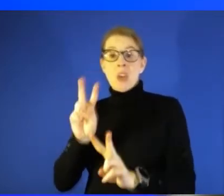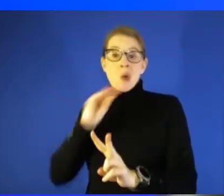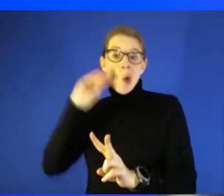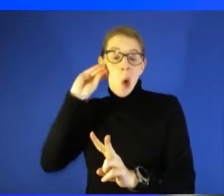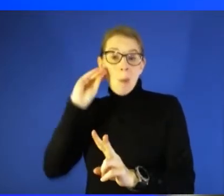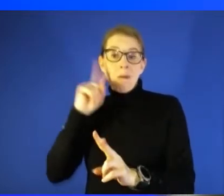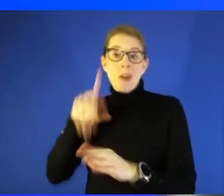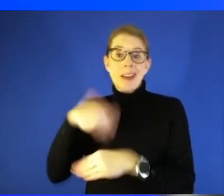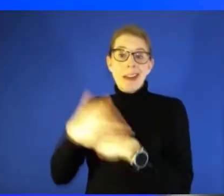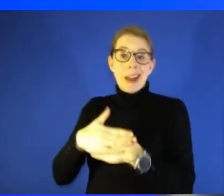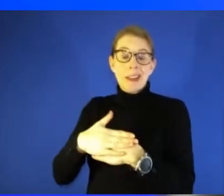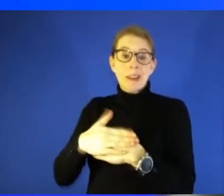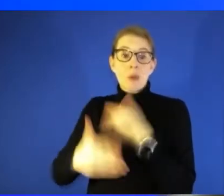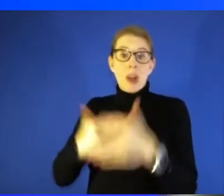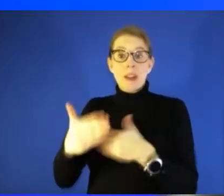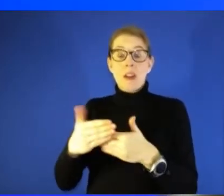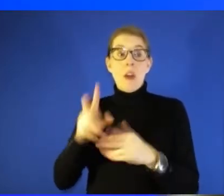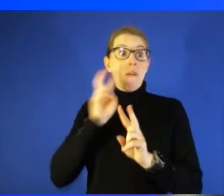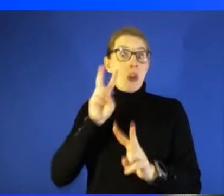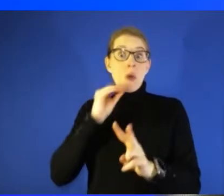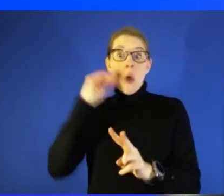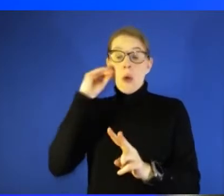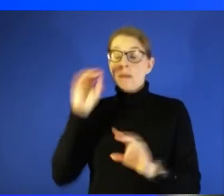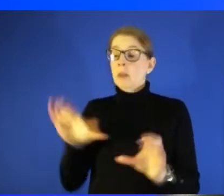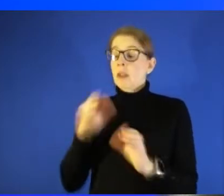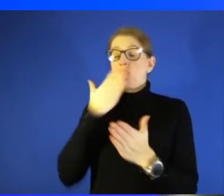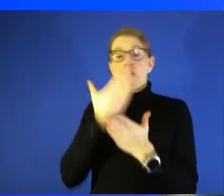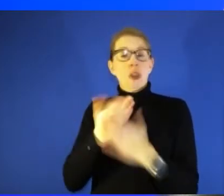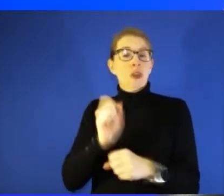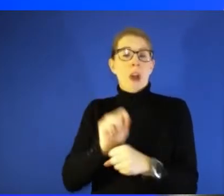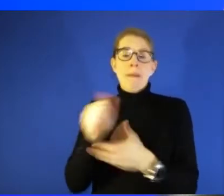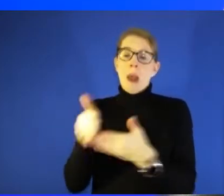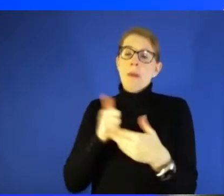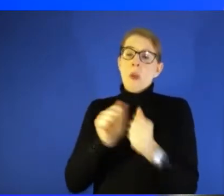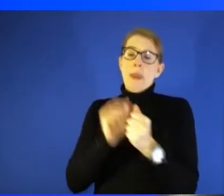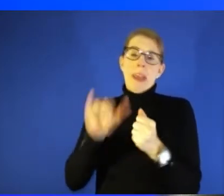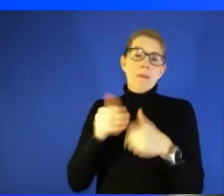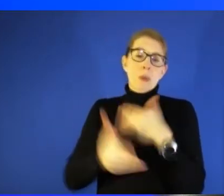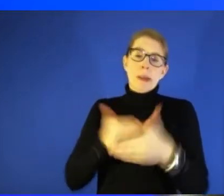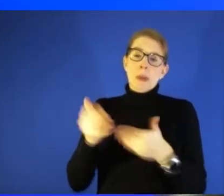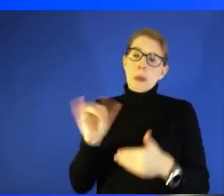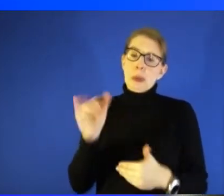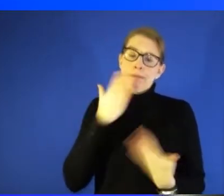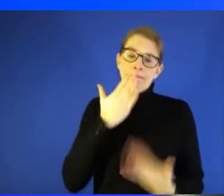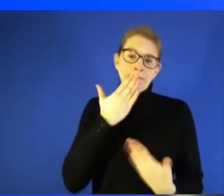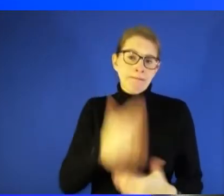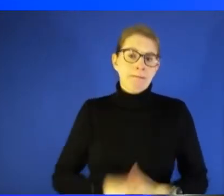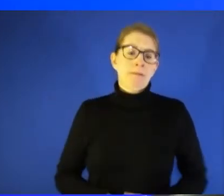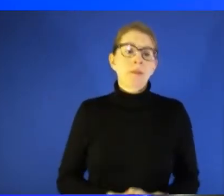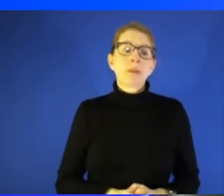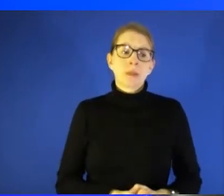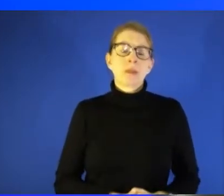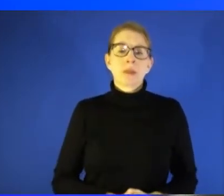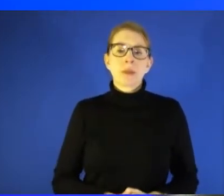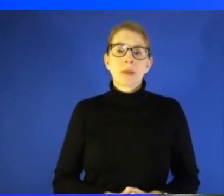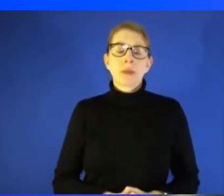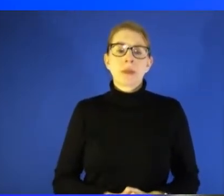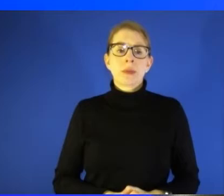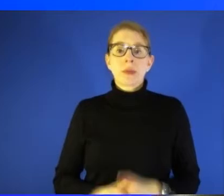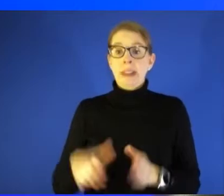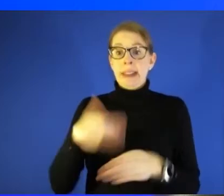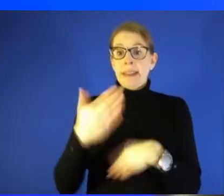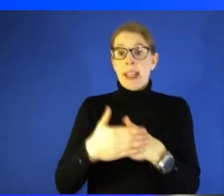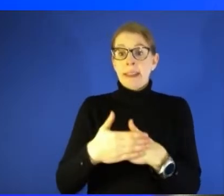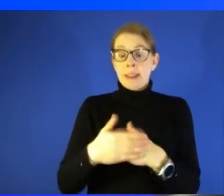And the funeral homes have done a good job of helping with that process as well. So that would be the next step, would